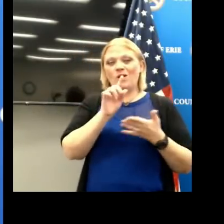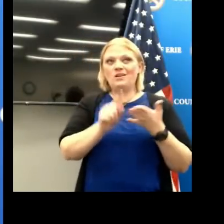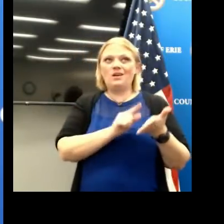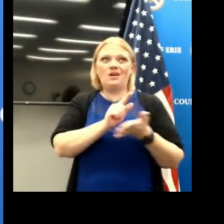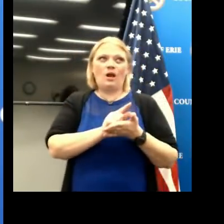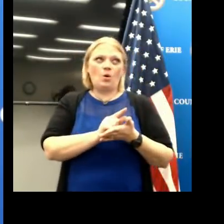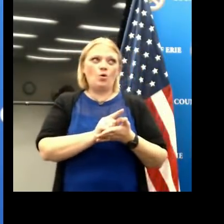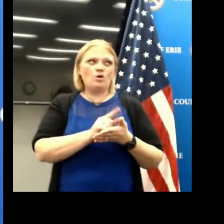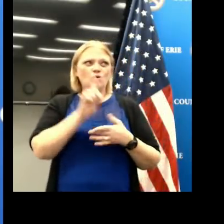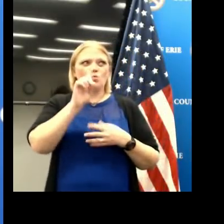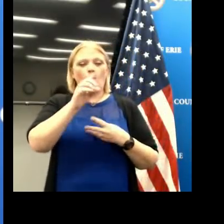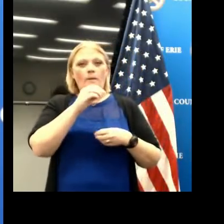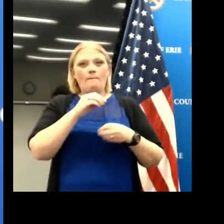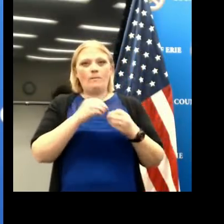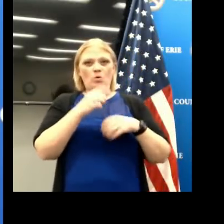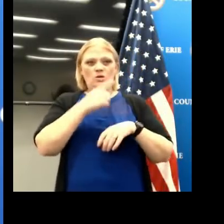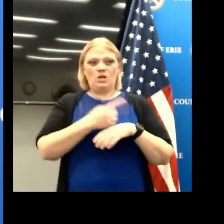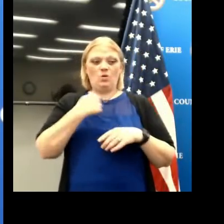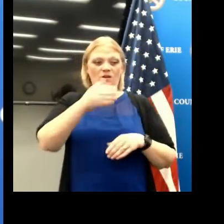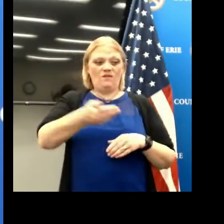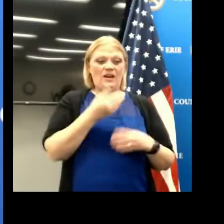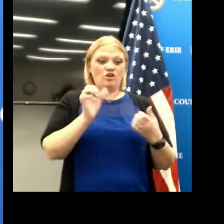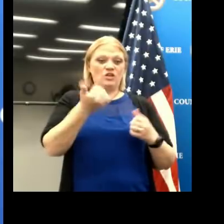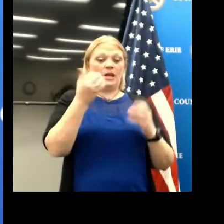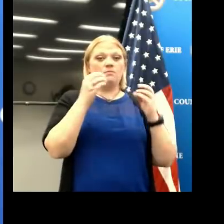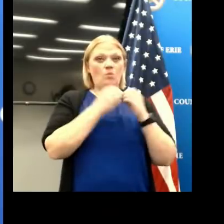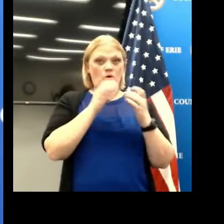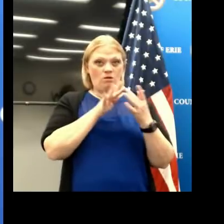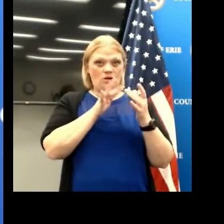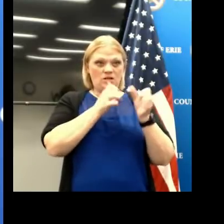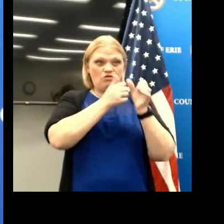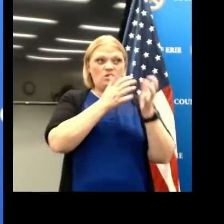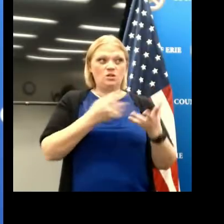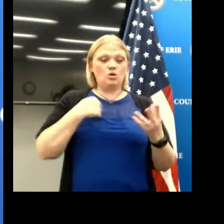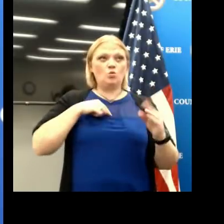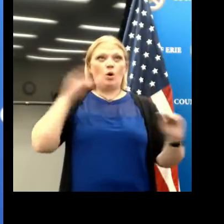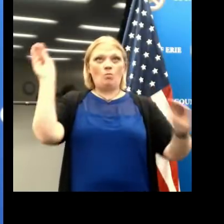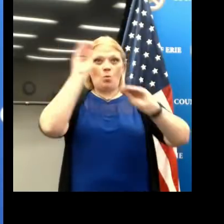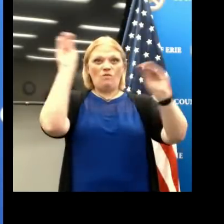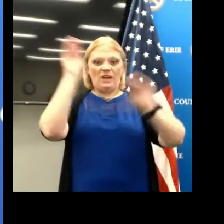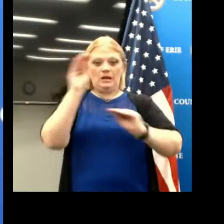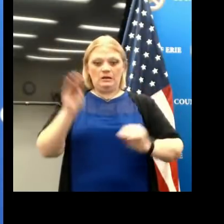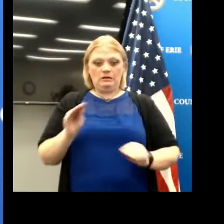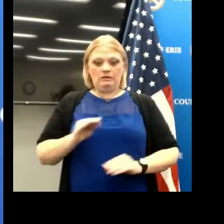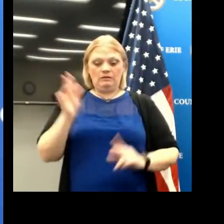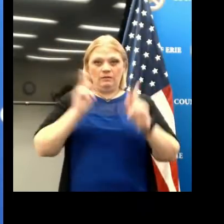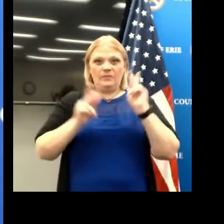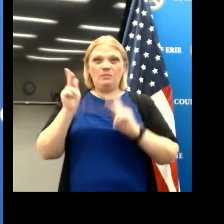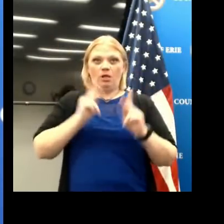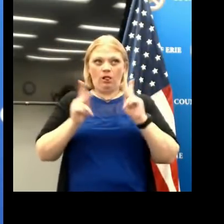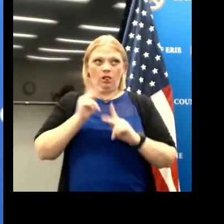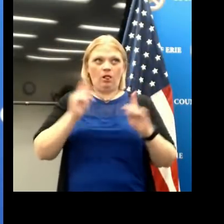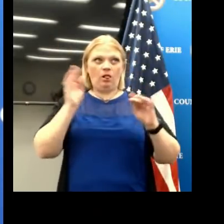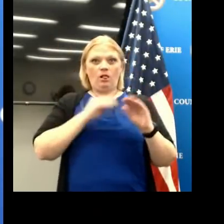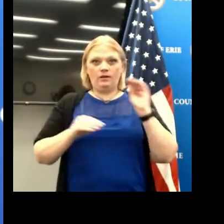additional day. We've hired 10 more contact tracers. We're moving people in county government who have training in contact tracers to be contact tracers to handle this crush